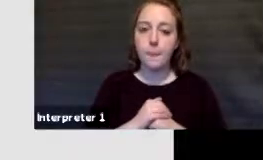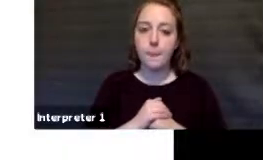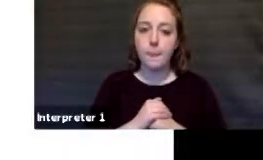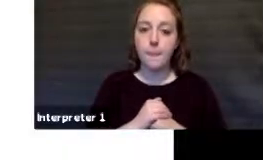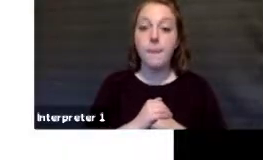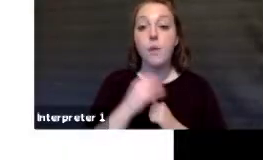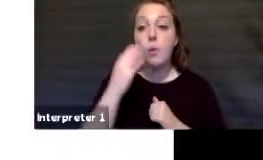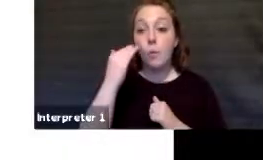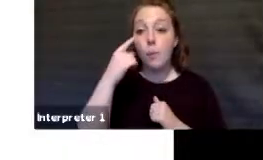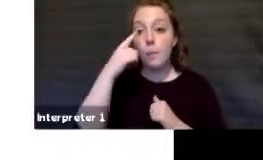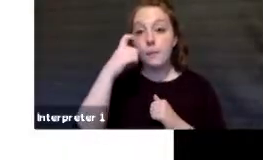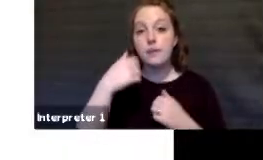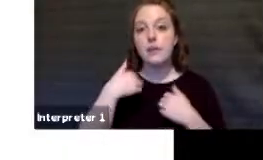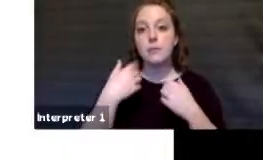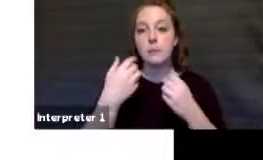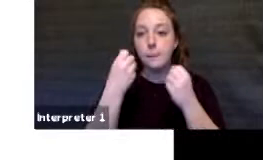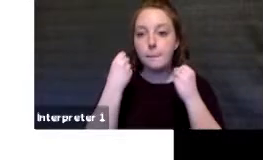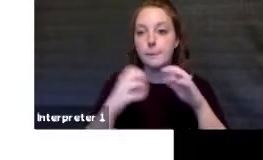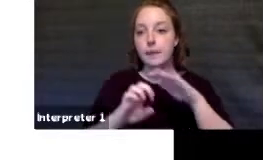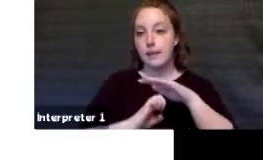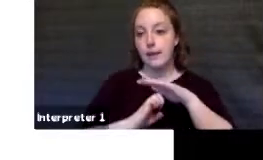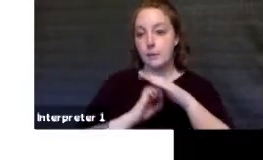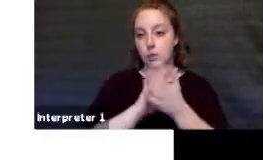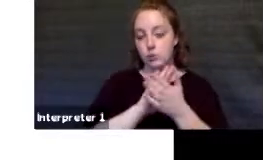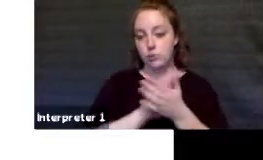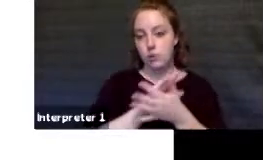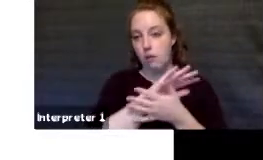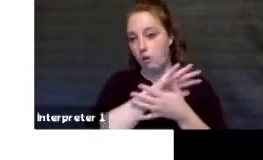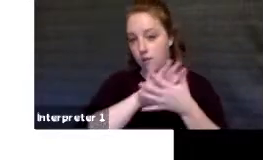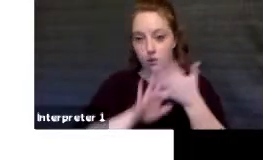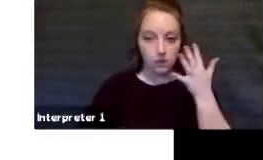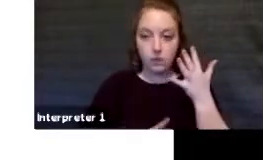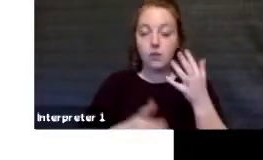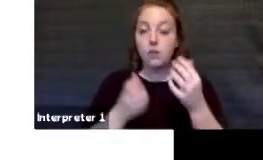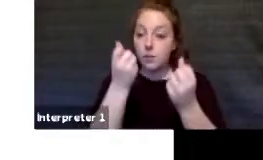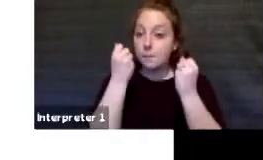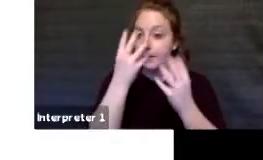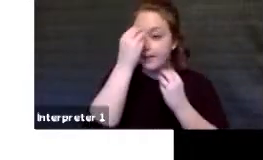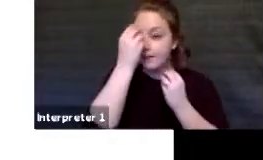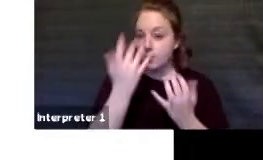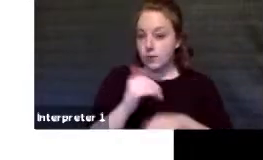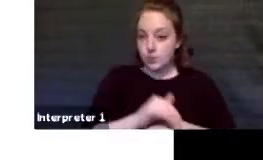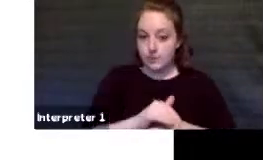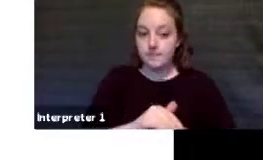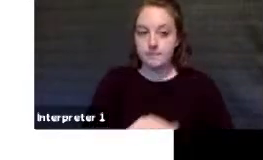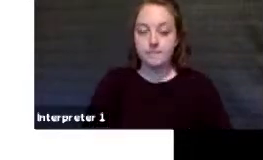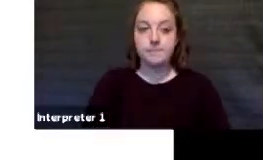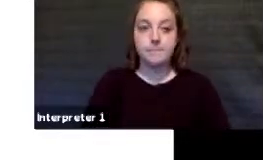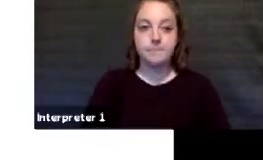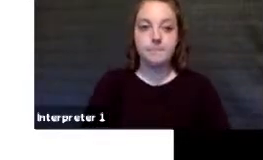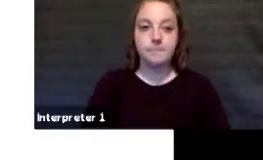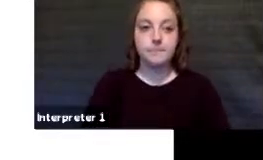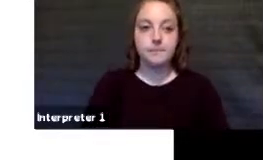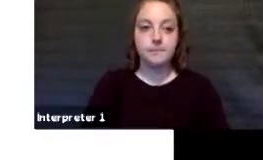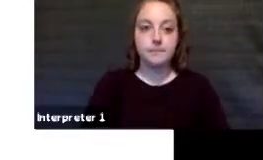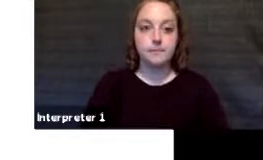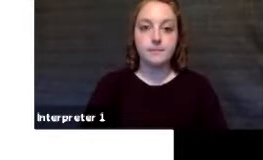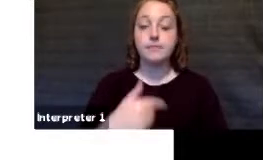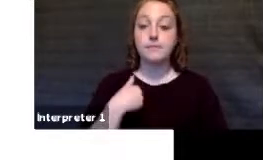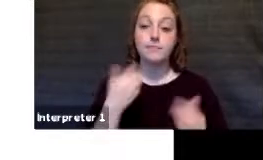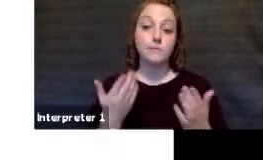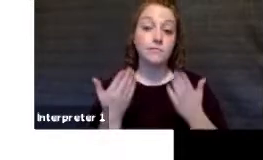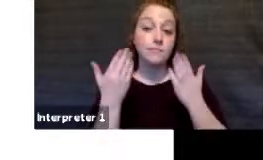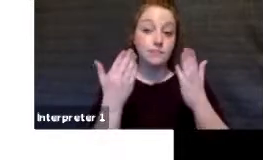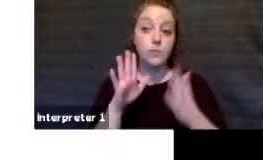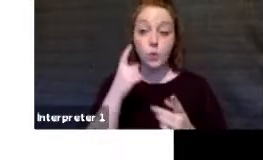the number of elementary schools that we have and the amount of information that we're covering, I'm going to ask that you write your questions down